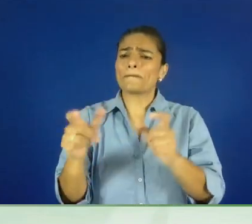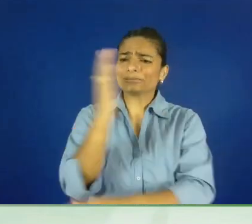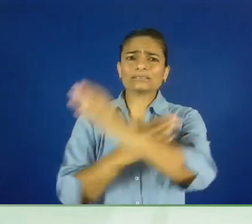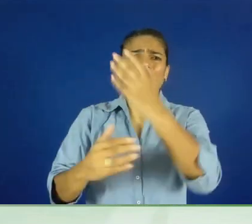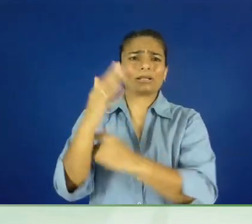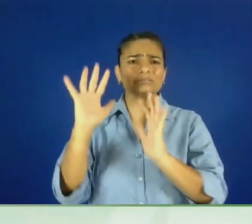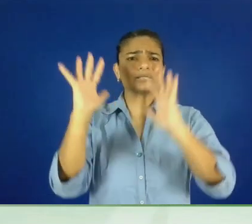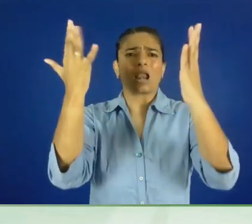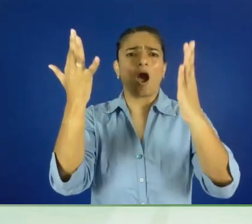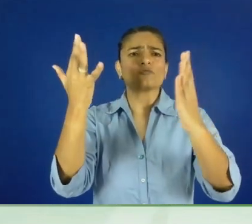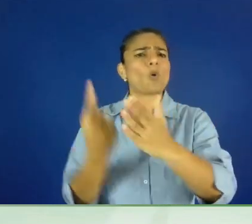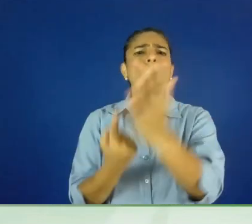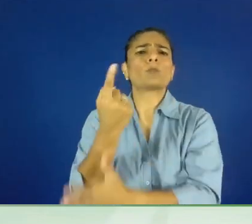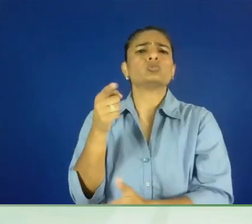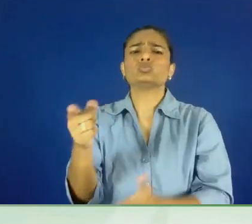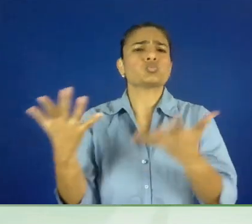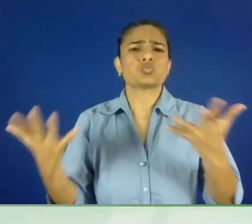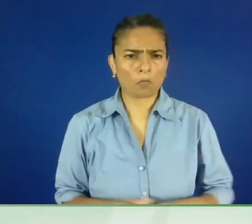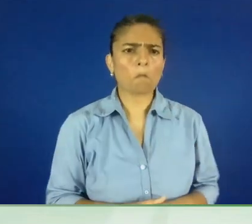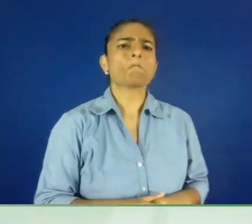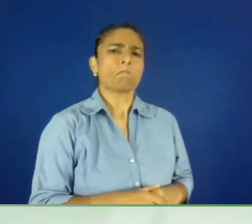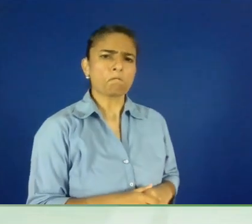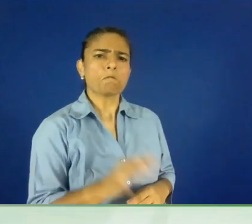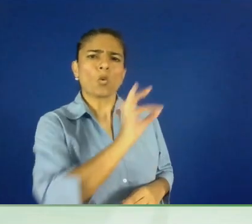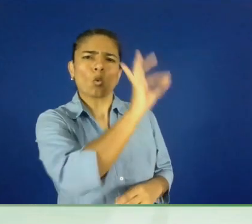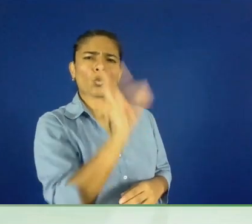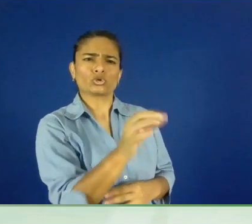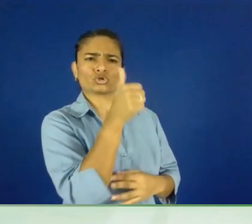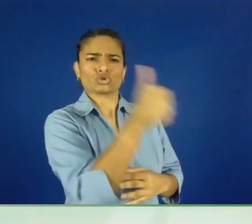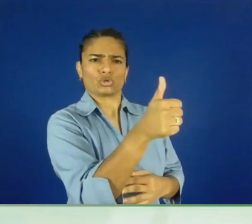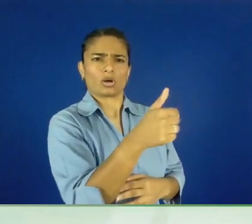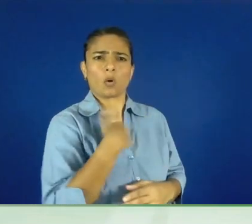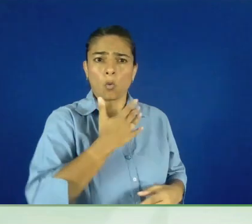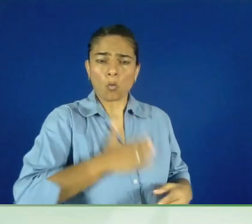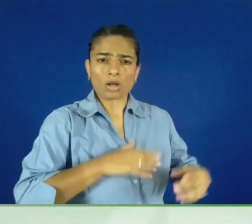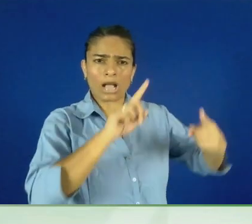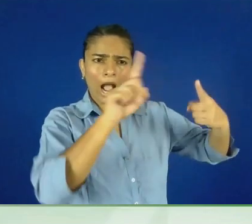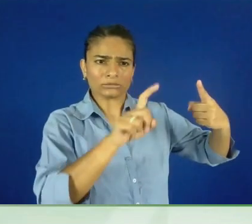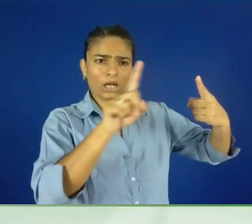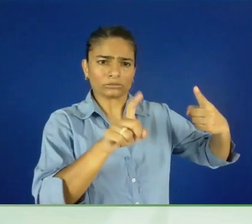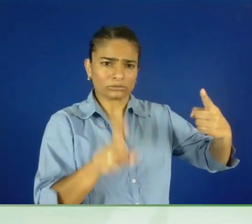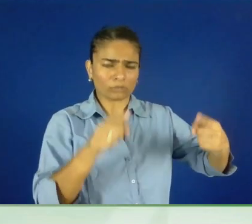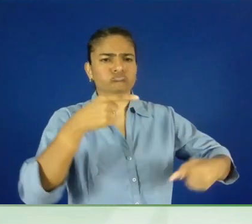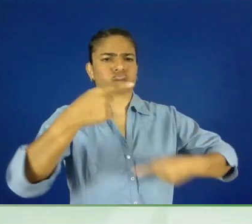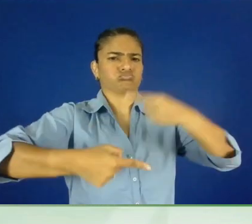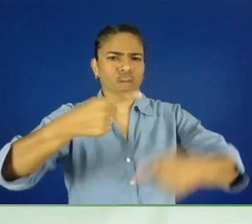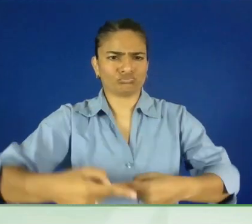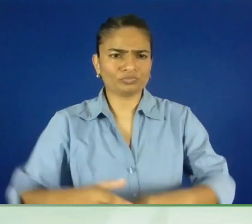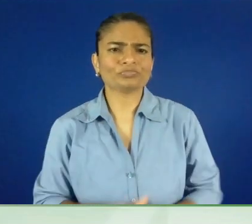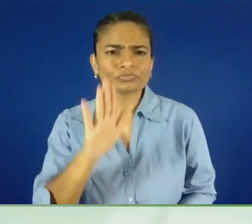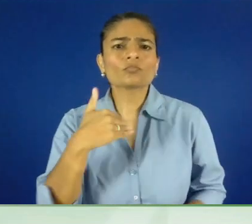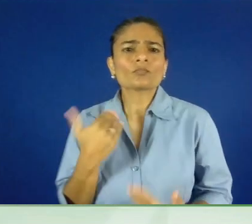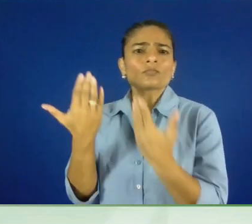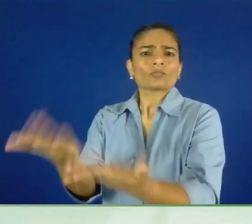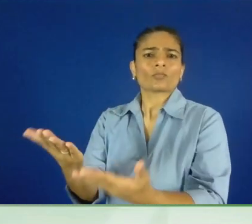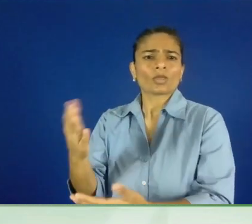on, but not yet. Let's talk about the challenges. And Susan, I'm going to come to you first. What do you